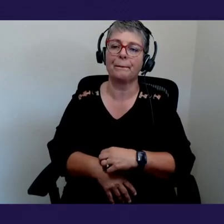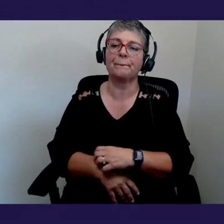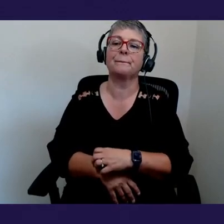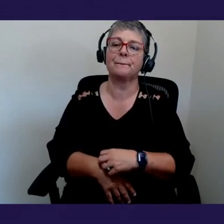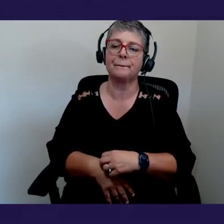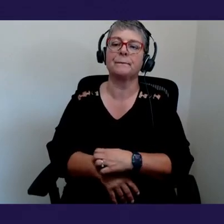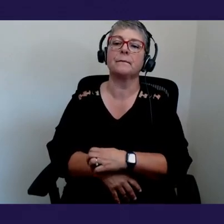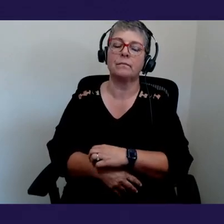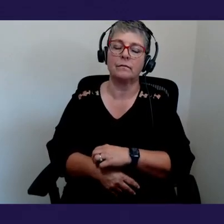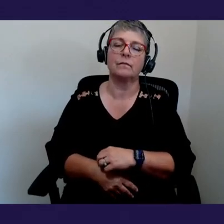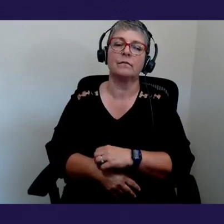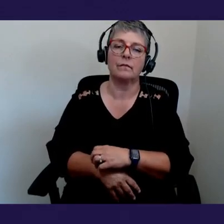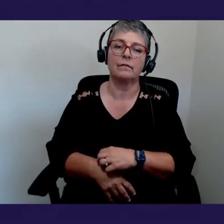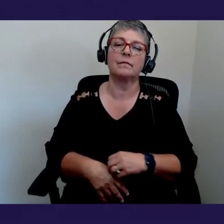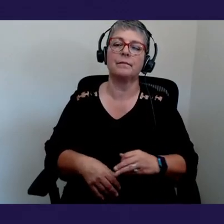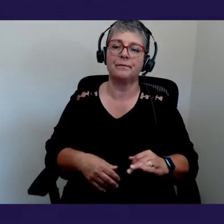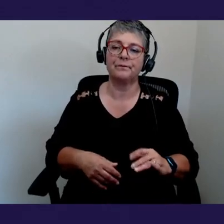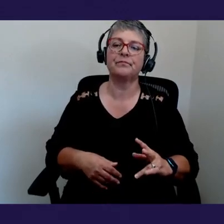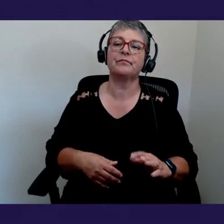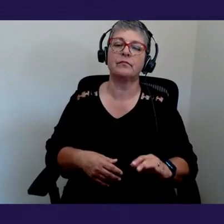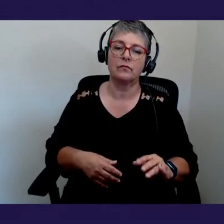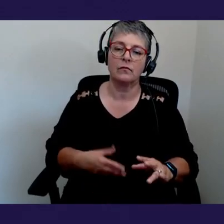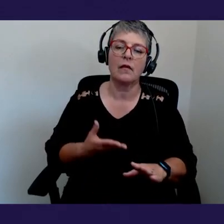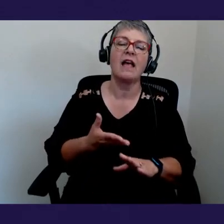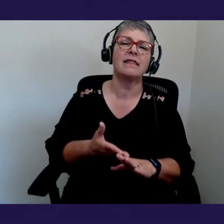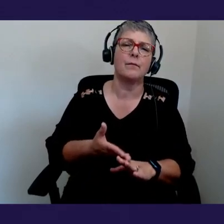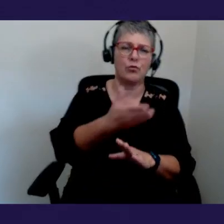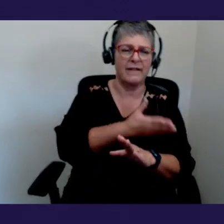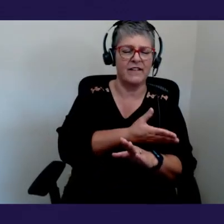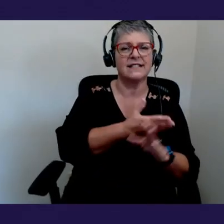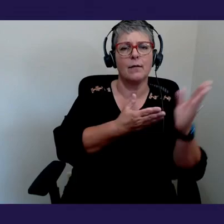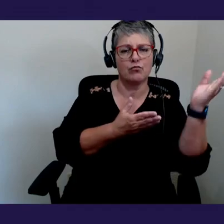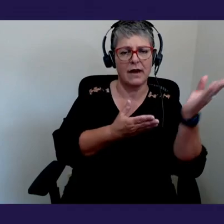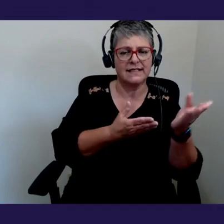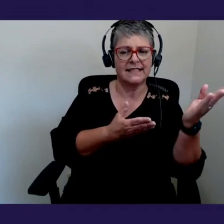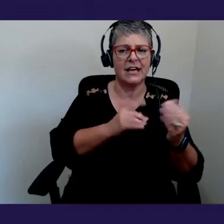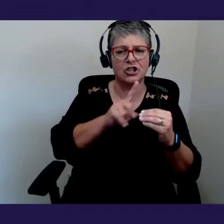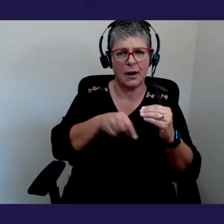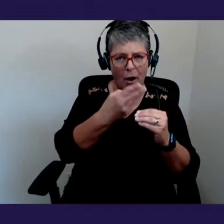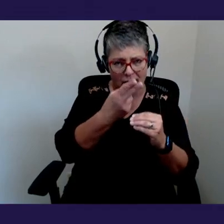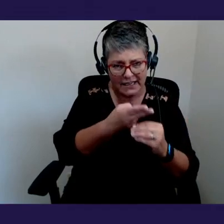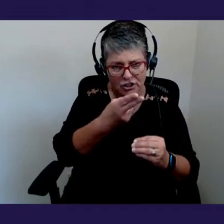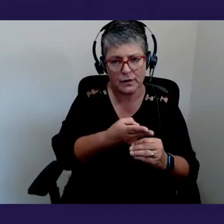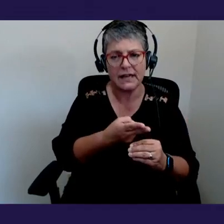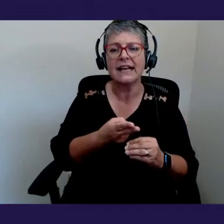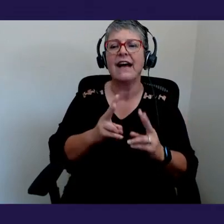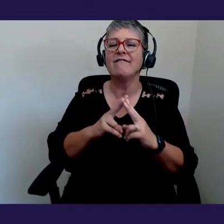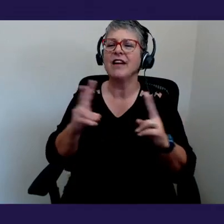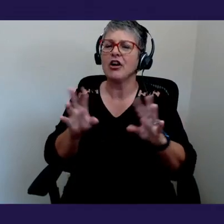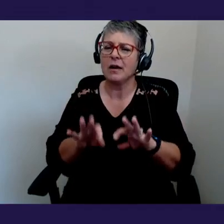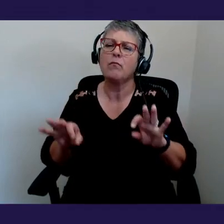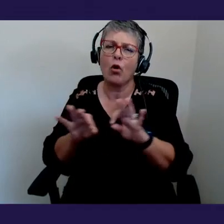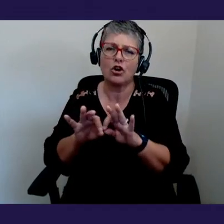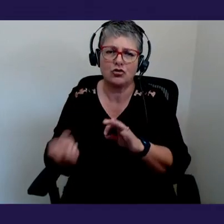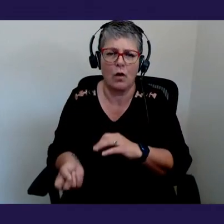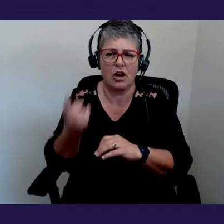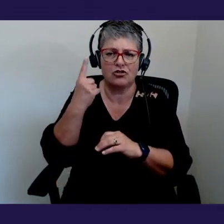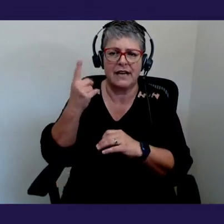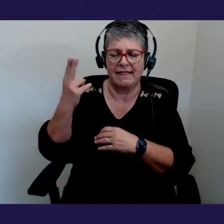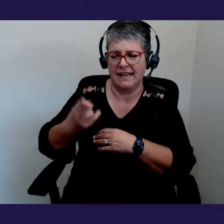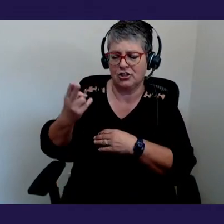previous presentations on history that it is especially important to understand the history of these groups, especially of